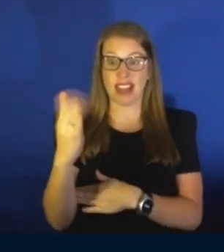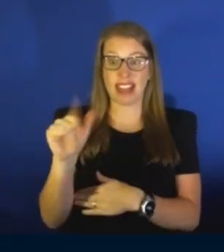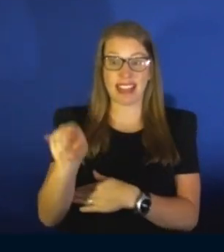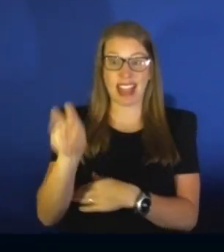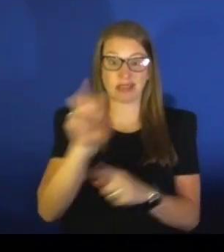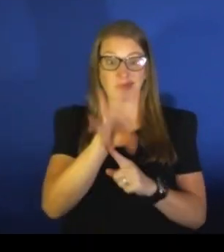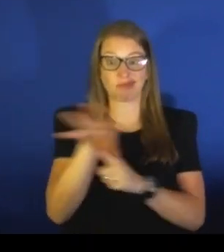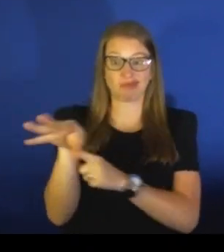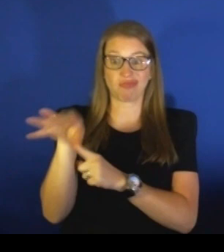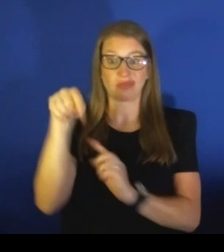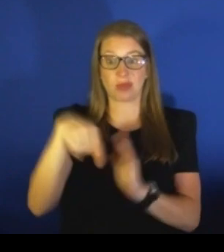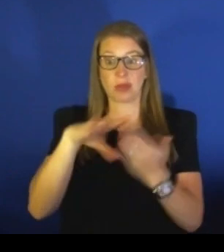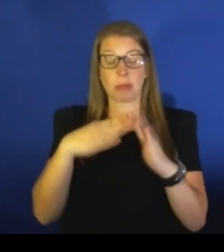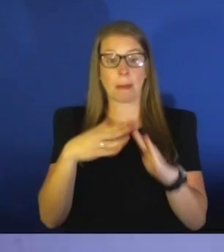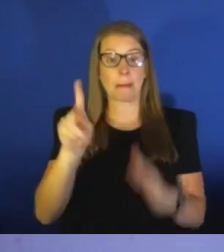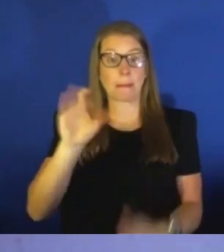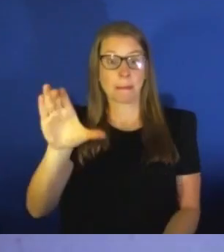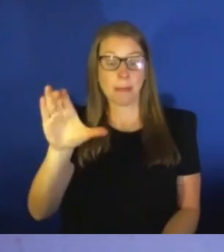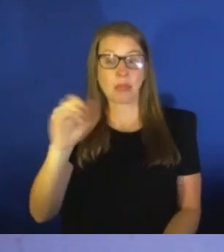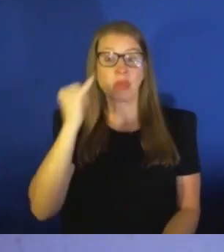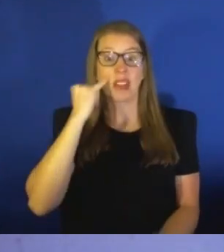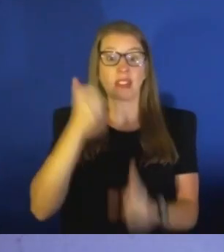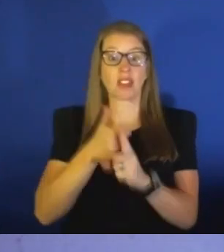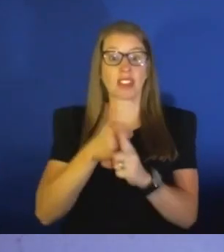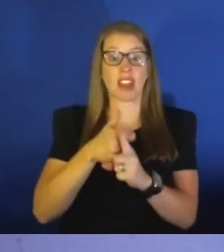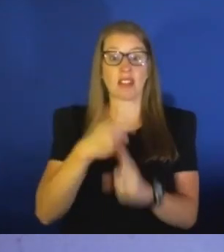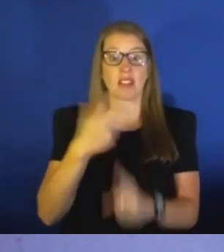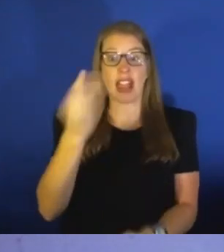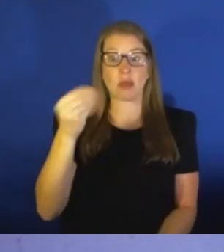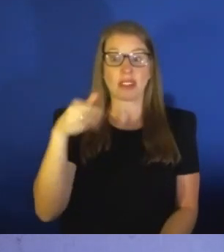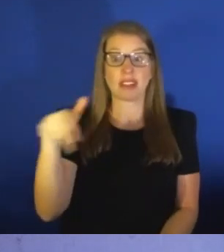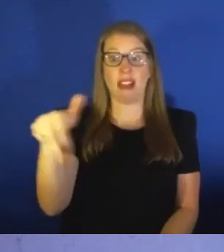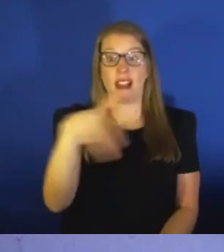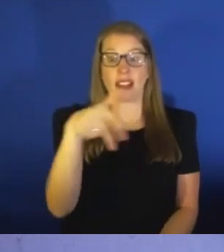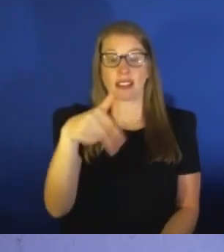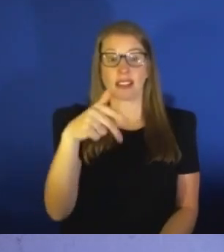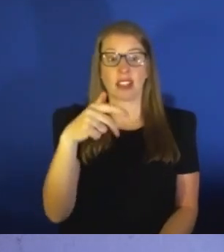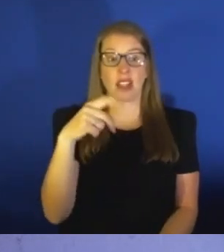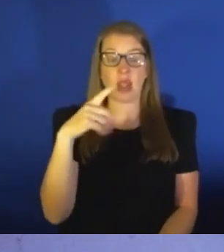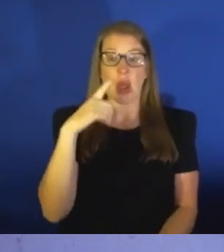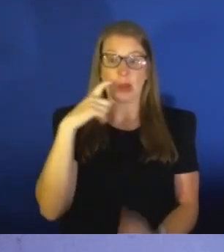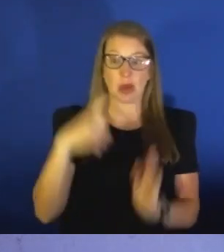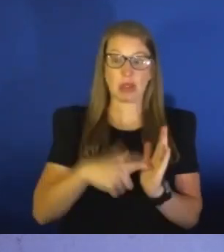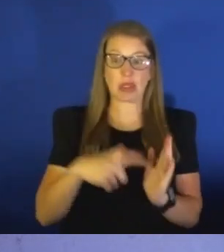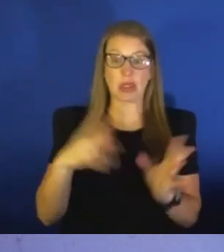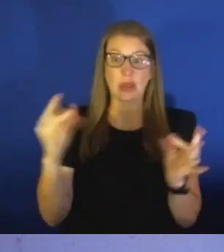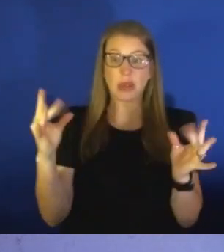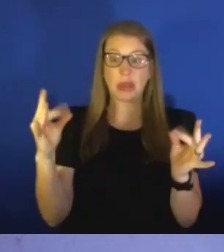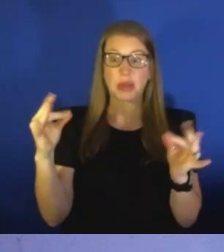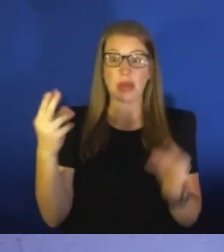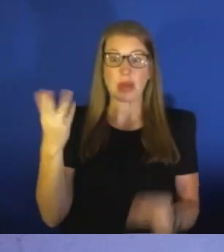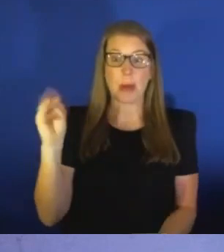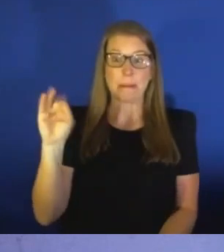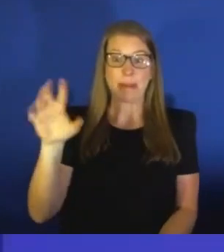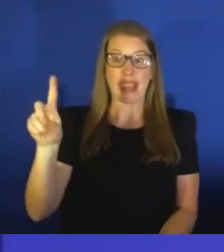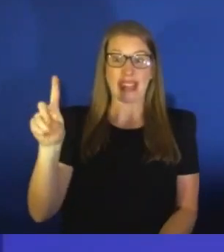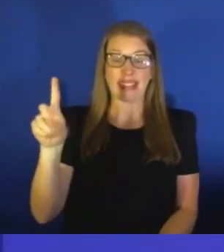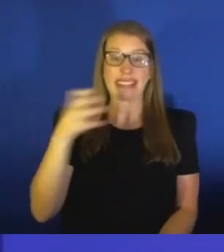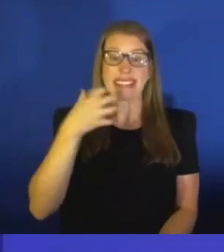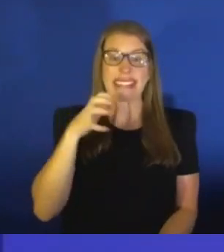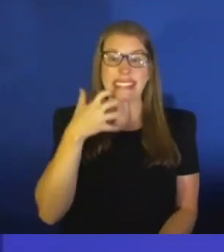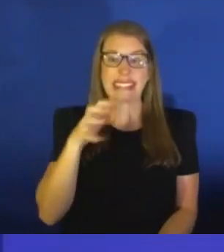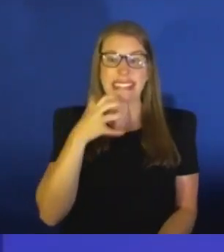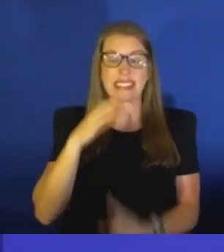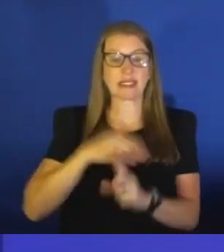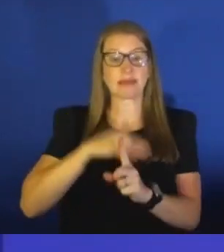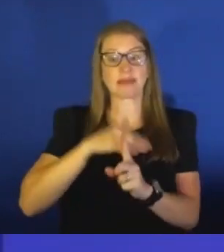downtown Kansas City, where if you stepped outside today, you noticed it is quite humid. But it's not just the humidity, it's the heat, where the temps this